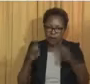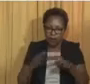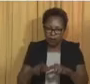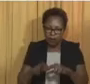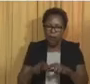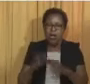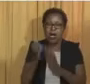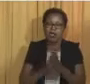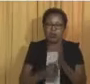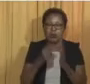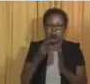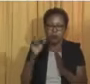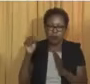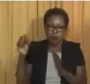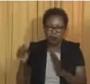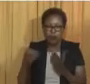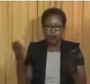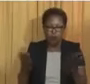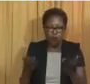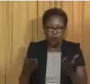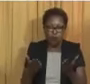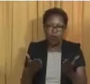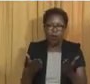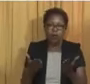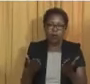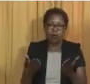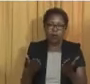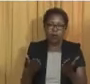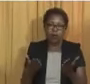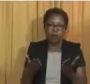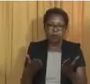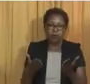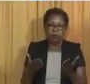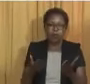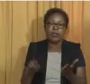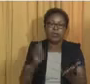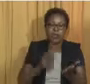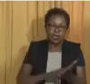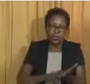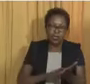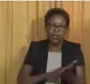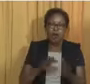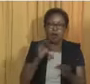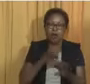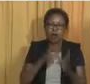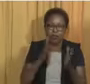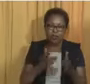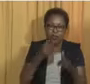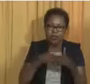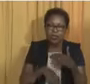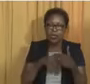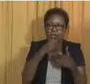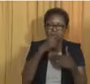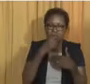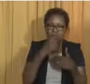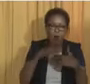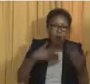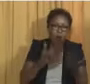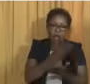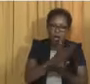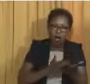255, in which at least 25% of the registered voters in each of at least half of the